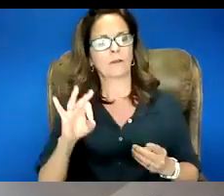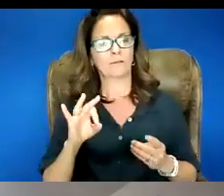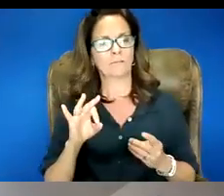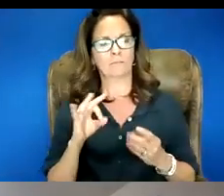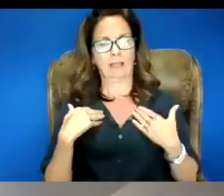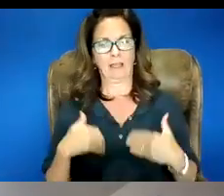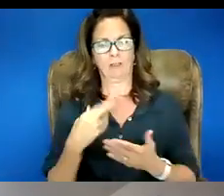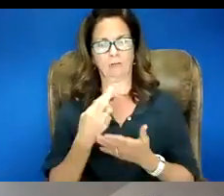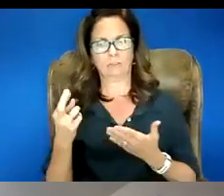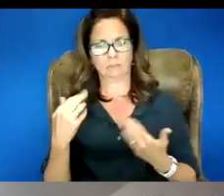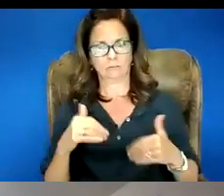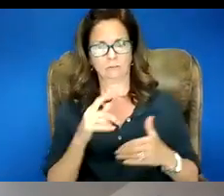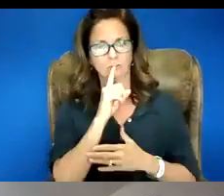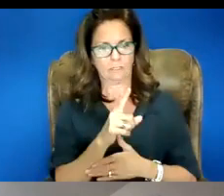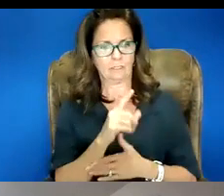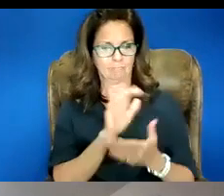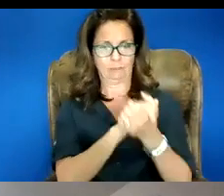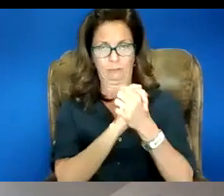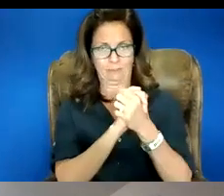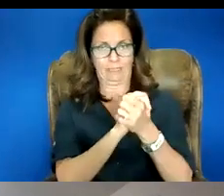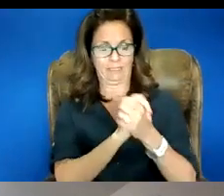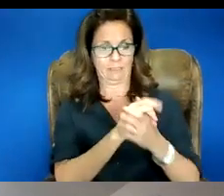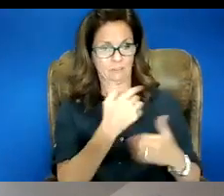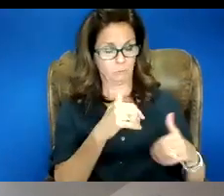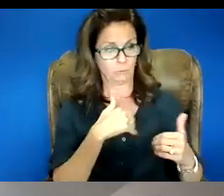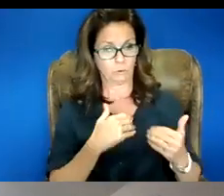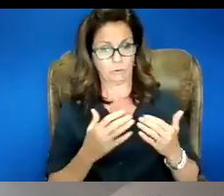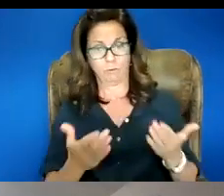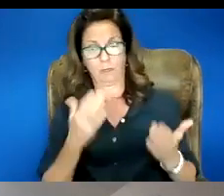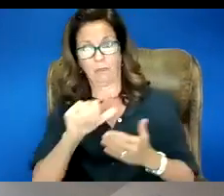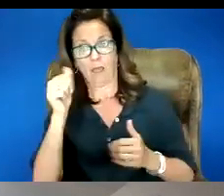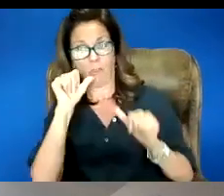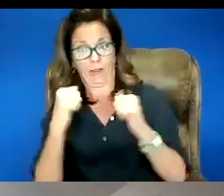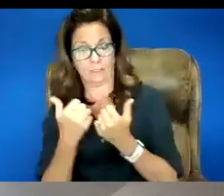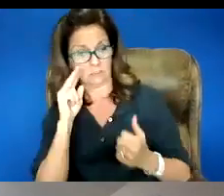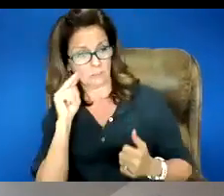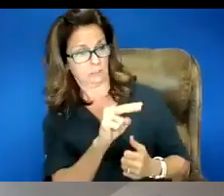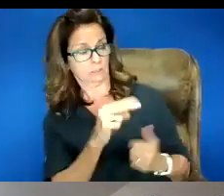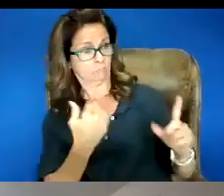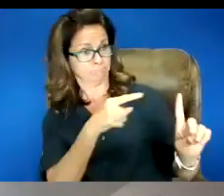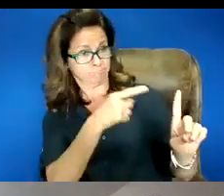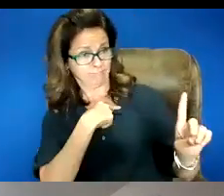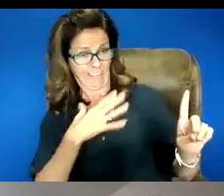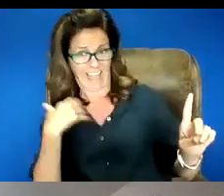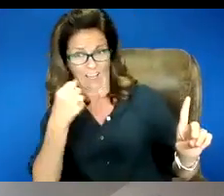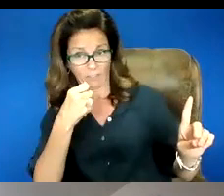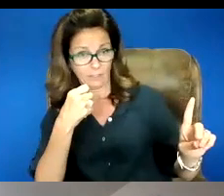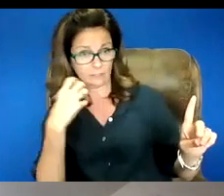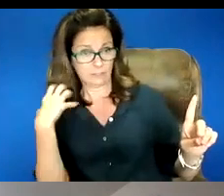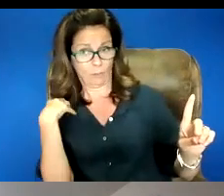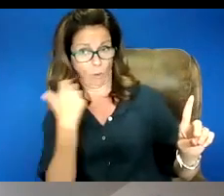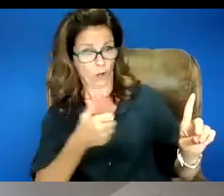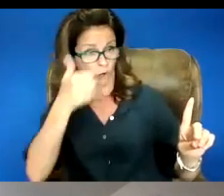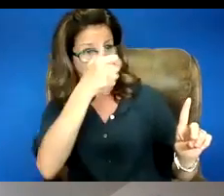you're really paving the way, and hopefully some other agencies can really look at some of the things that you've done to reach